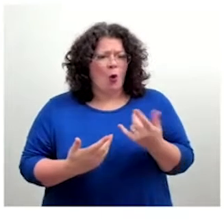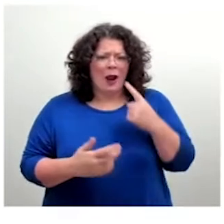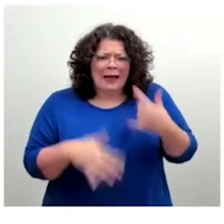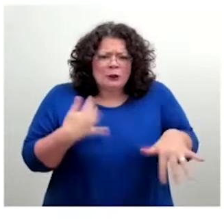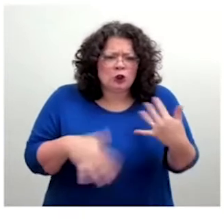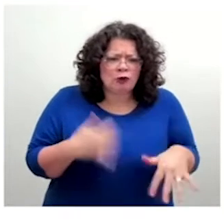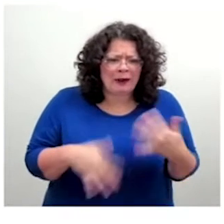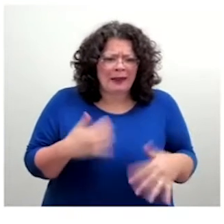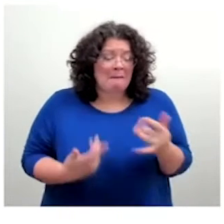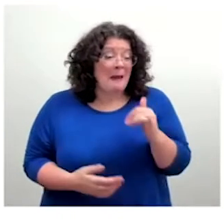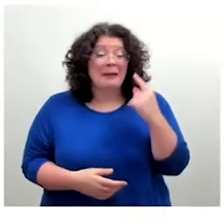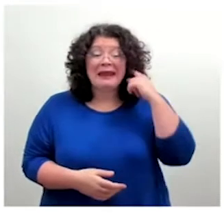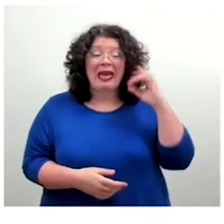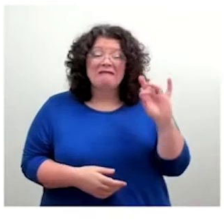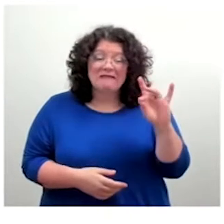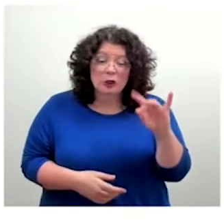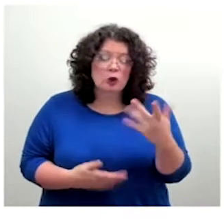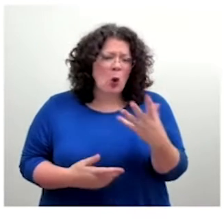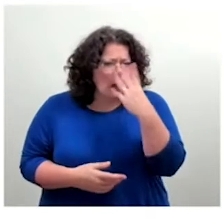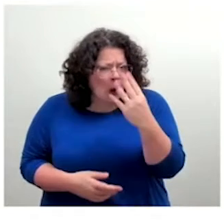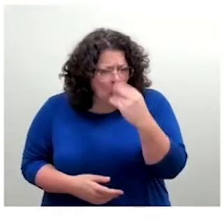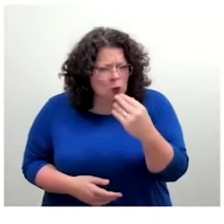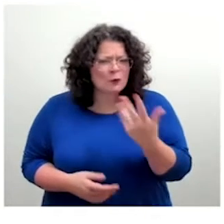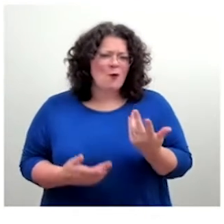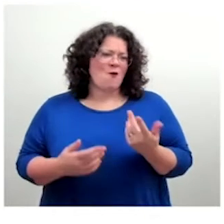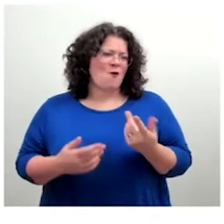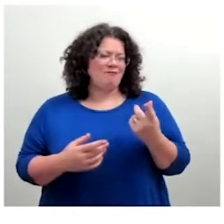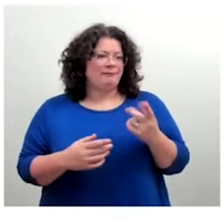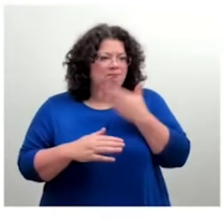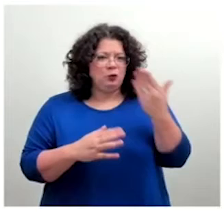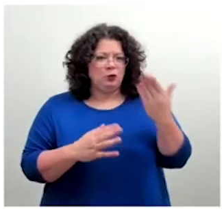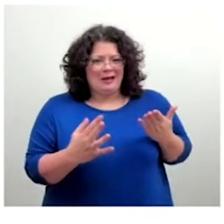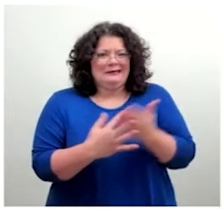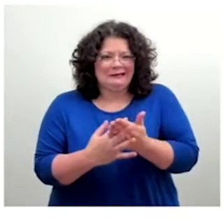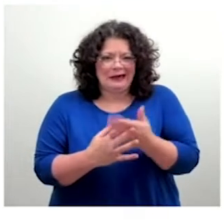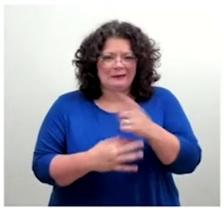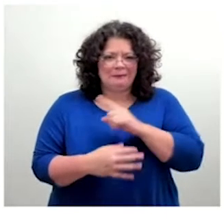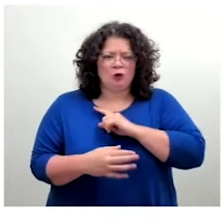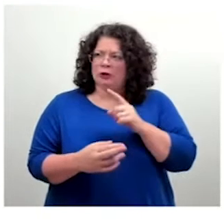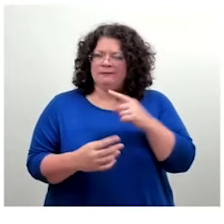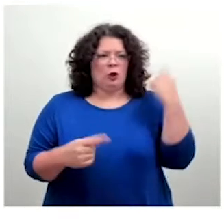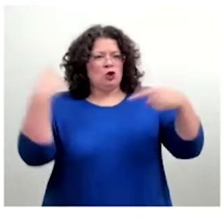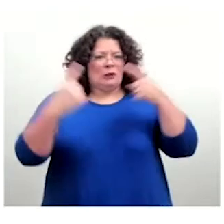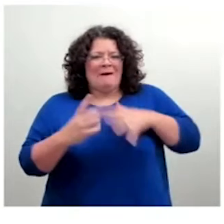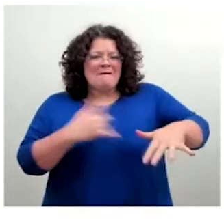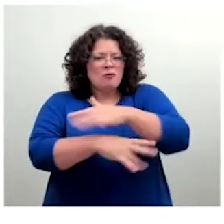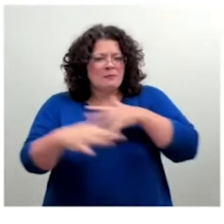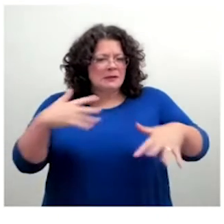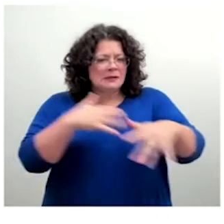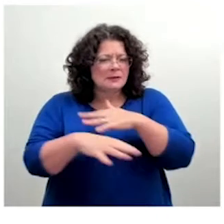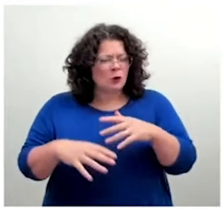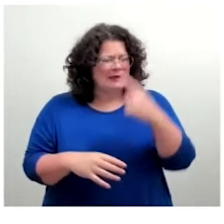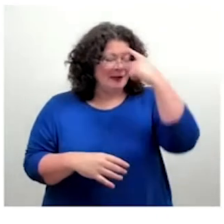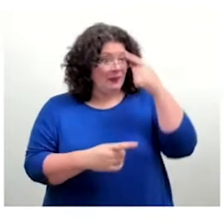must be considered and met, whether an impairment or disability is permanent, temporary, or situational. It doesn't make any difference in terms of how we design